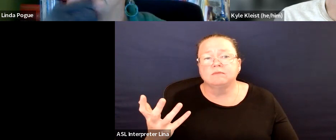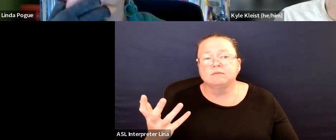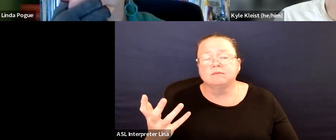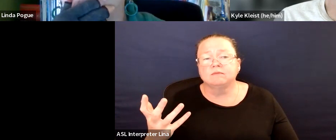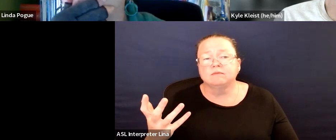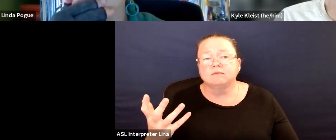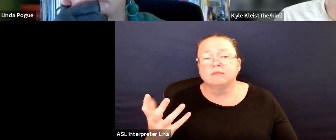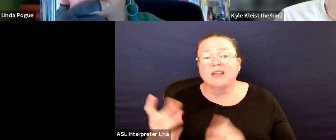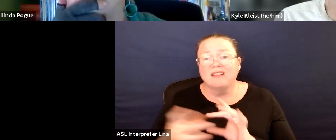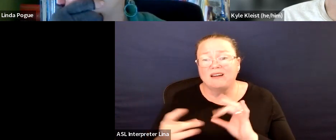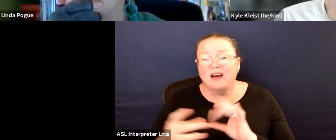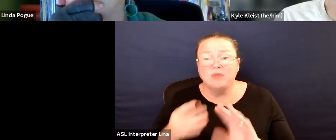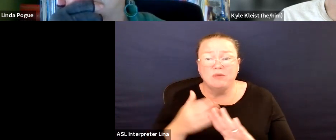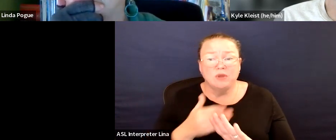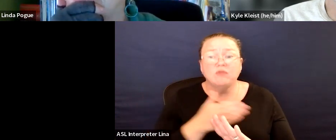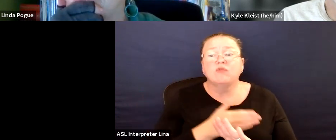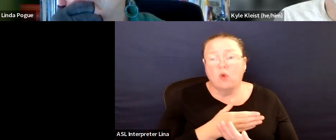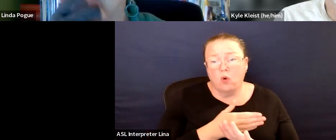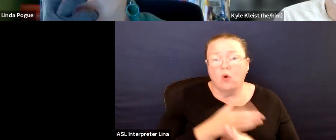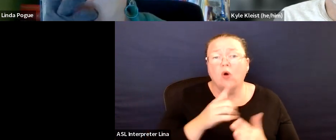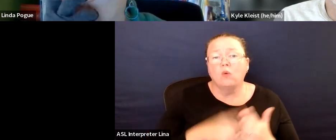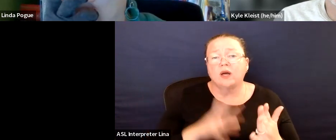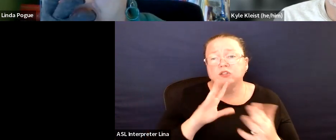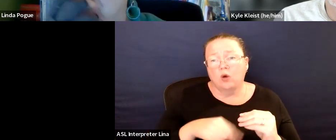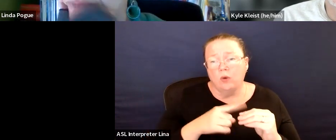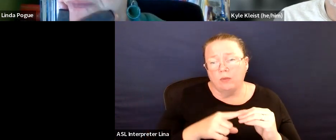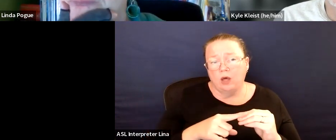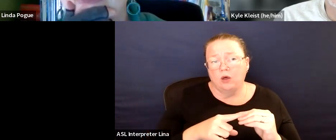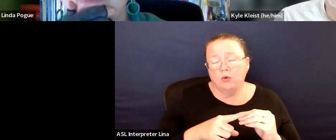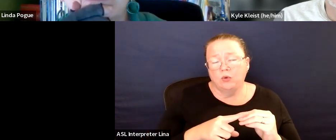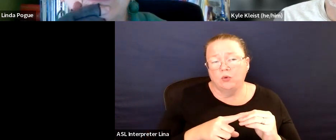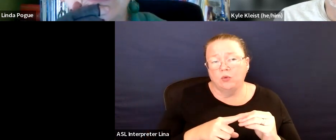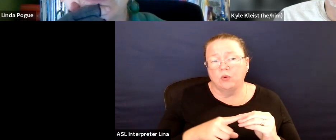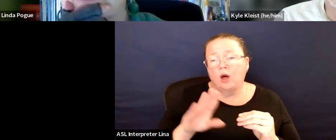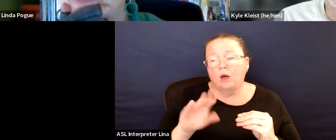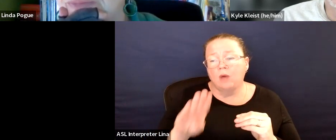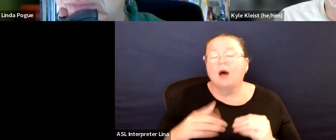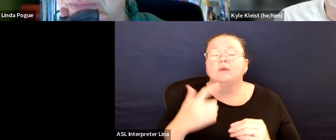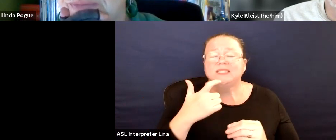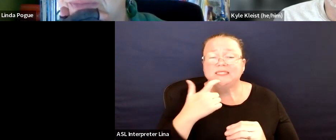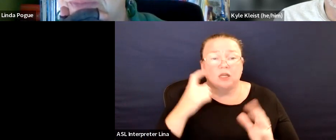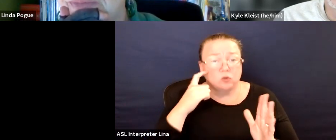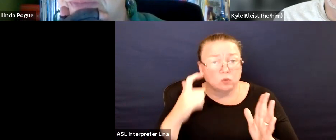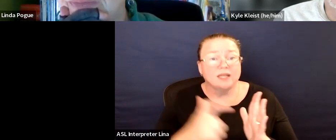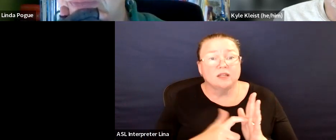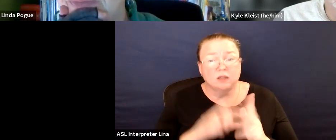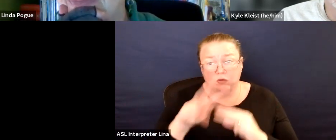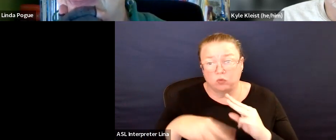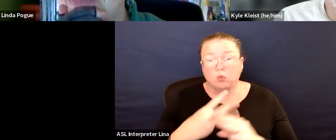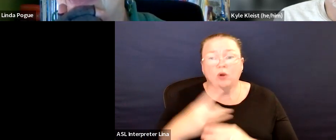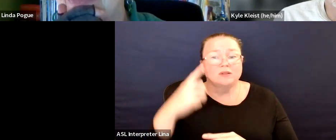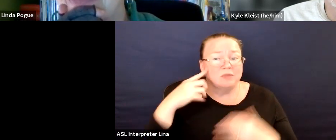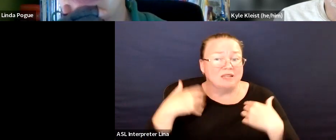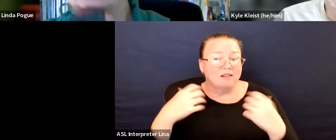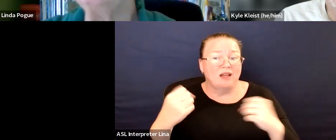on the comment prior to what you're discussing, Bob was saying in recognition of World Mental